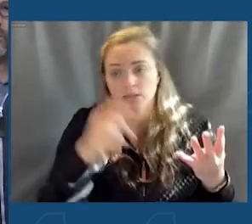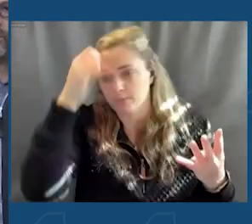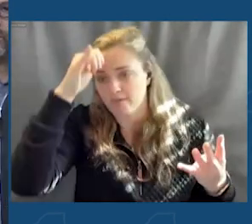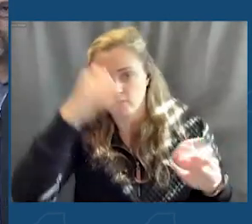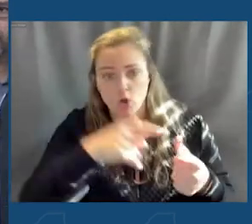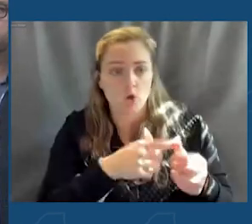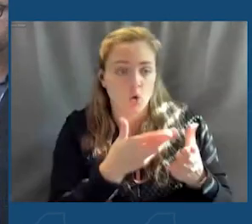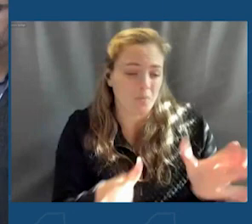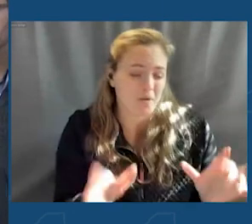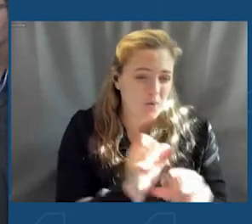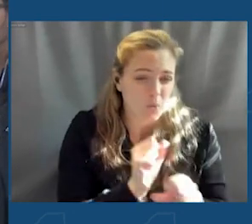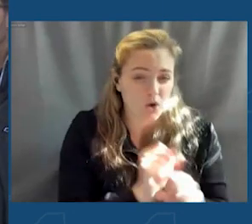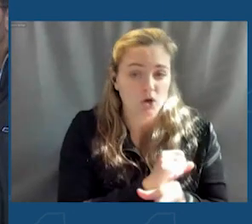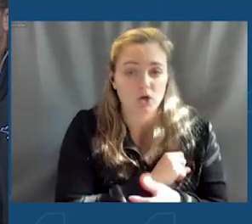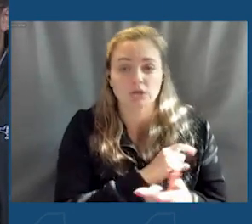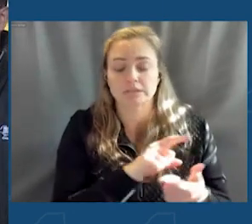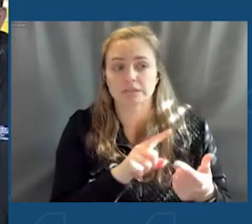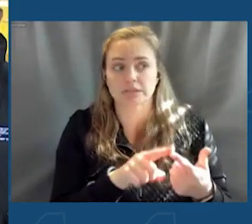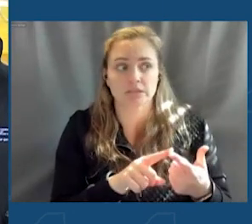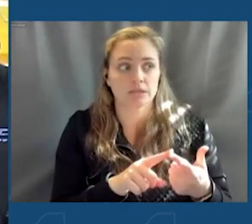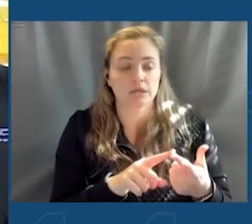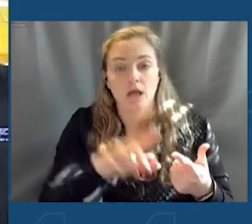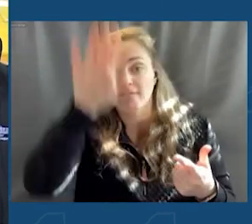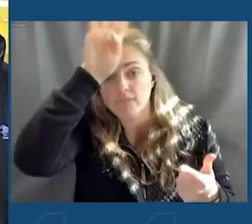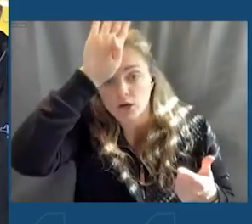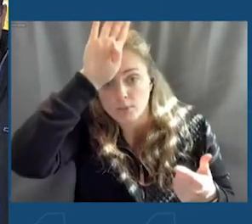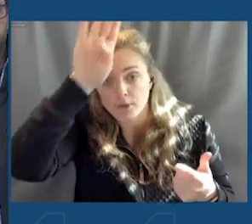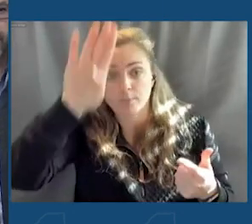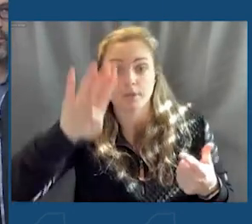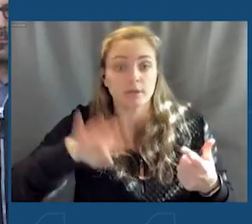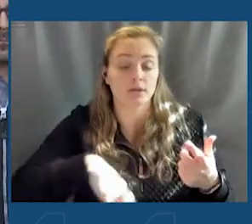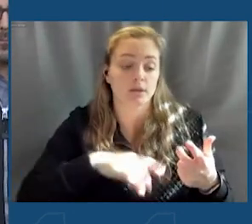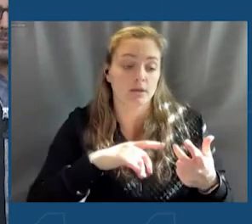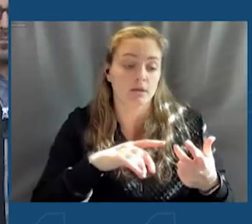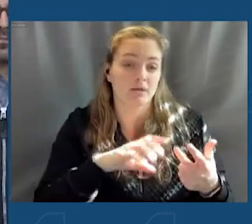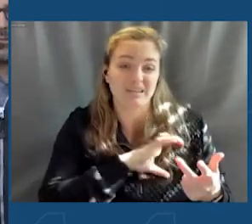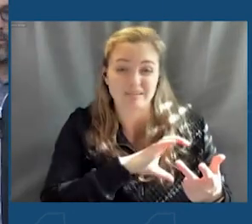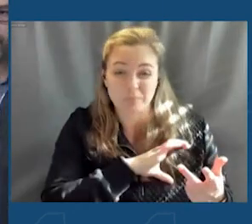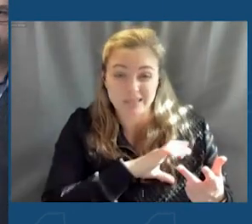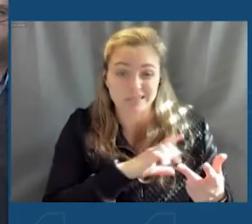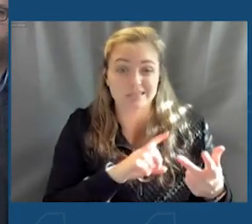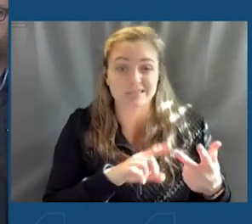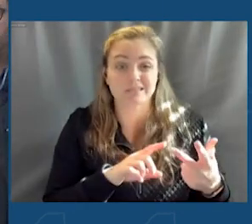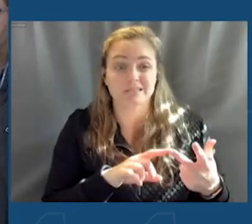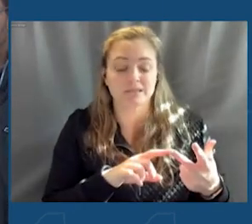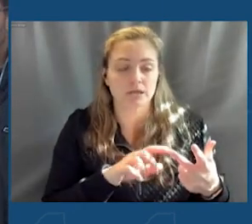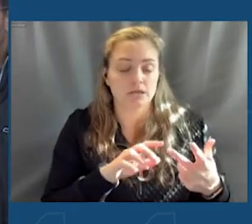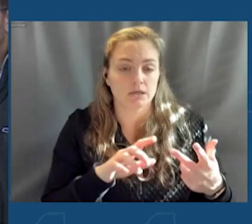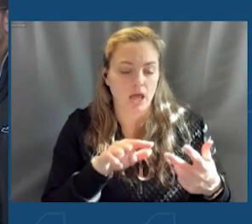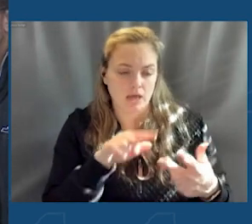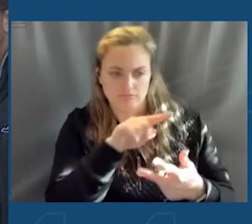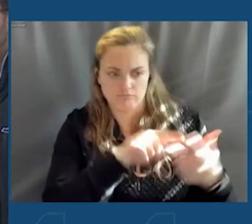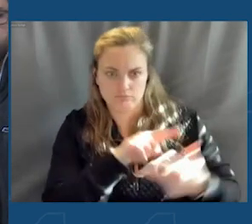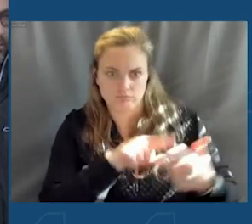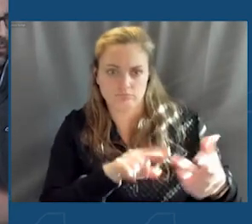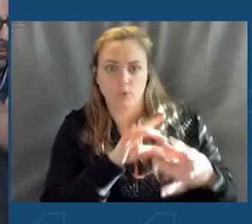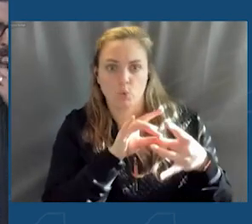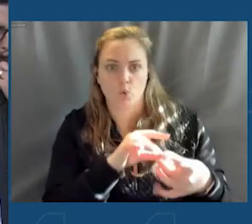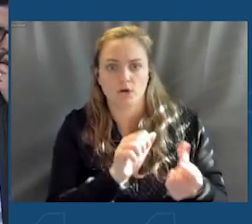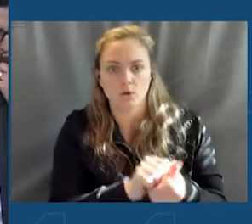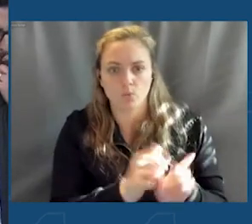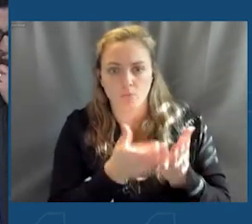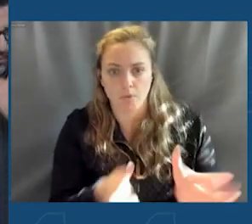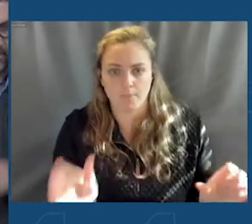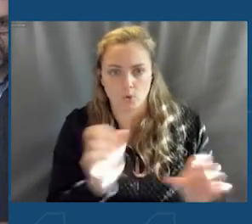Public Works, our fire department and police department, which have also been coordinating with Public Works